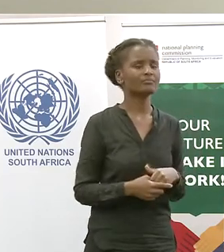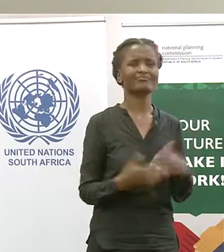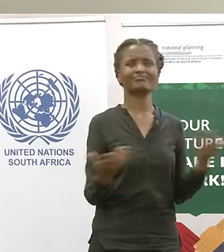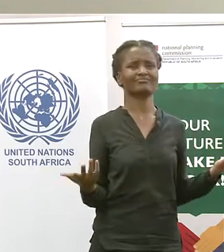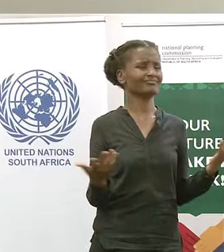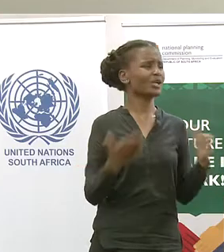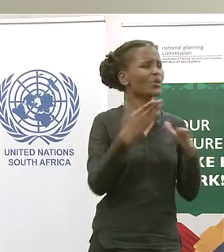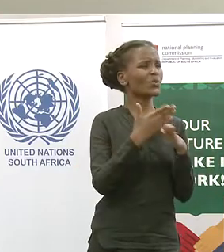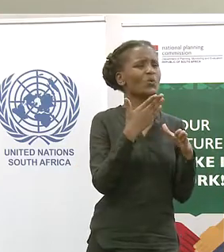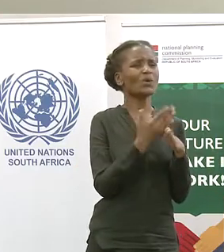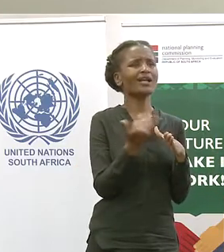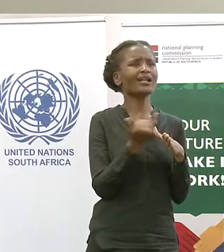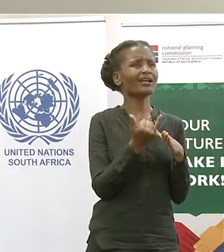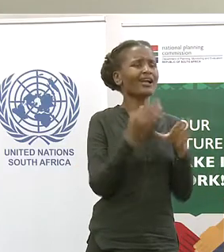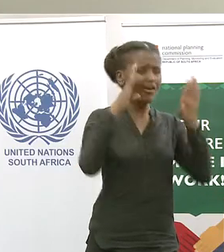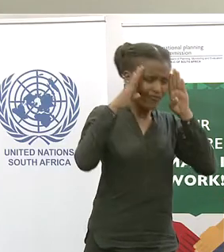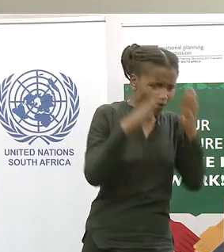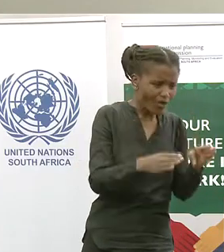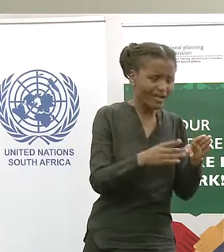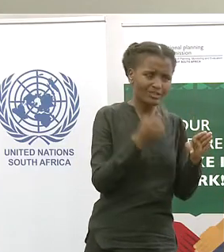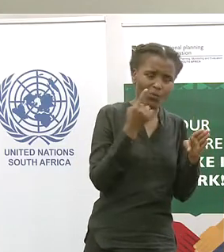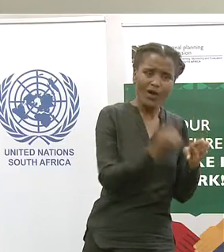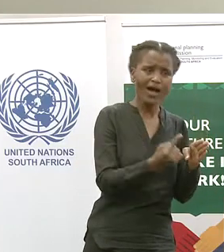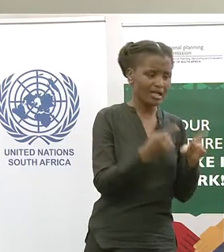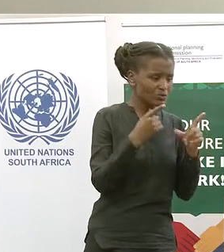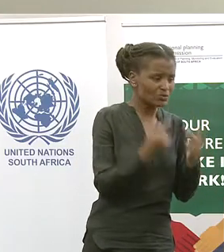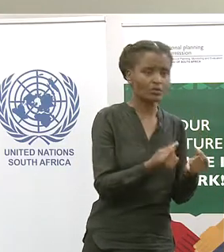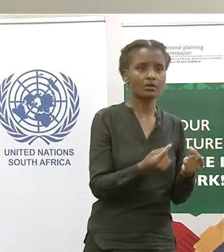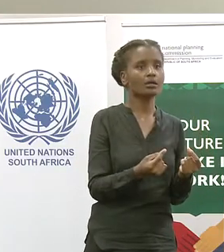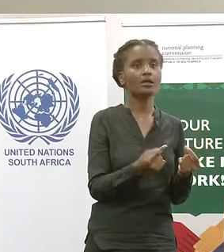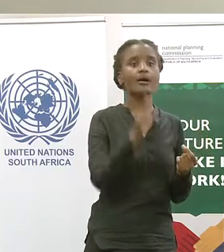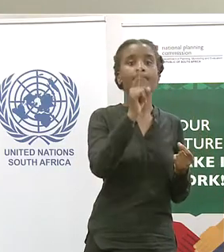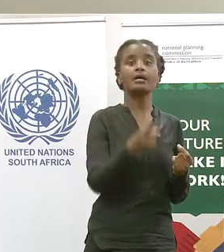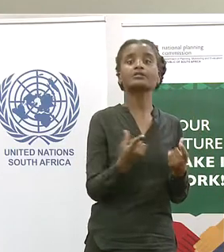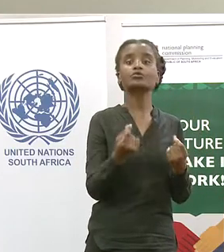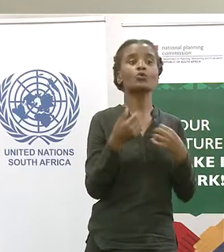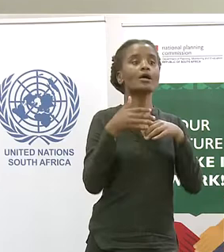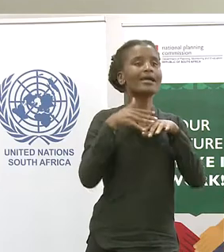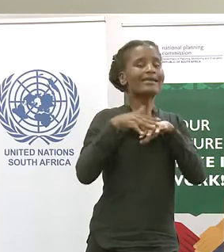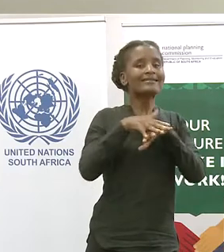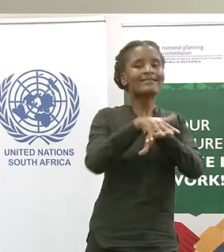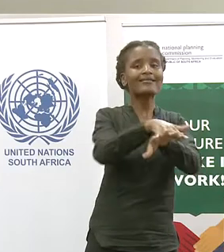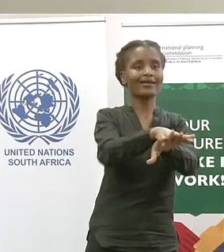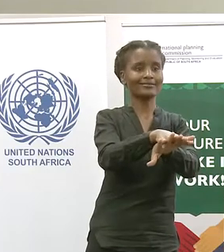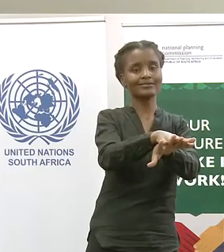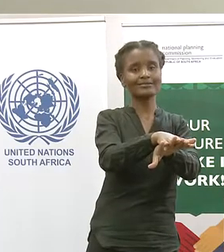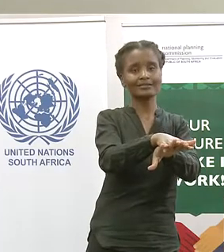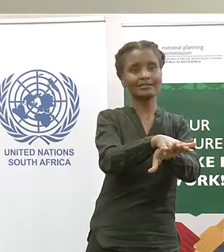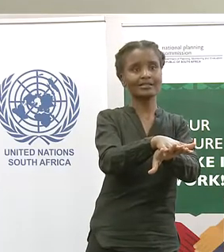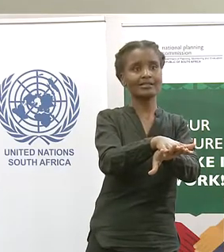employment. Let's look at how we can begin to integrate people within the mainstream of the economic value